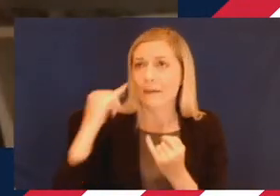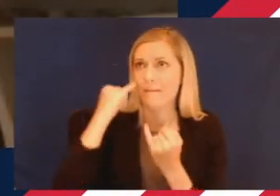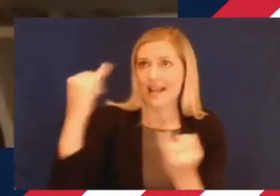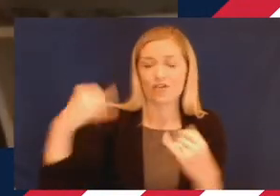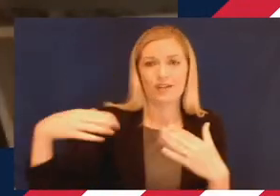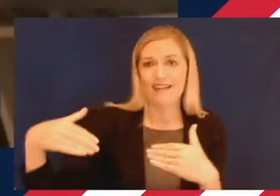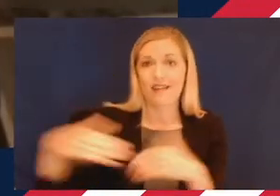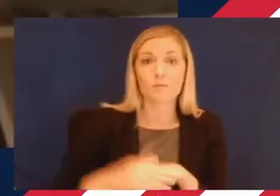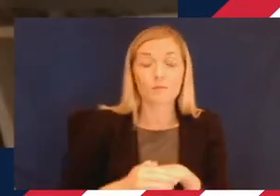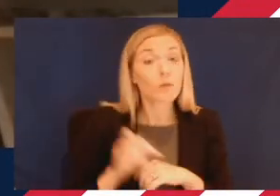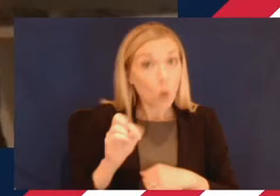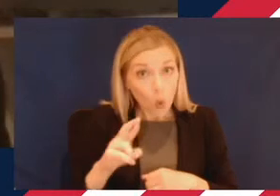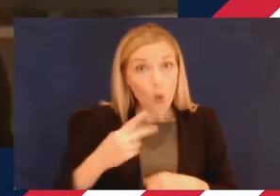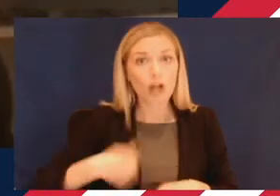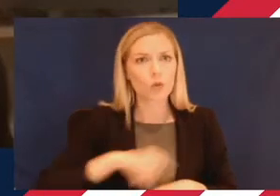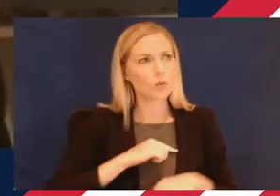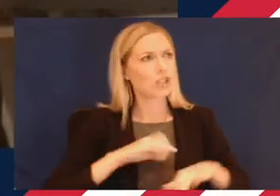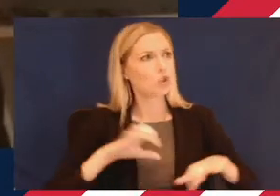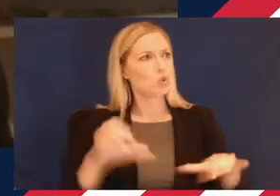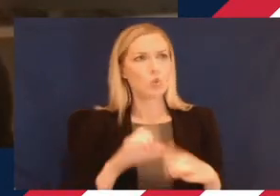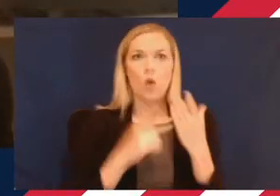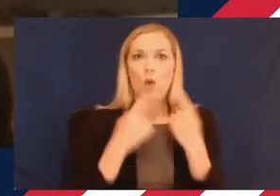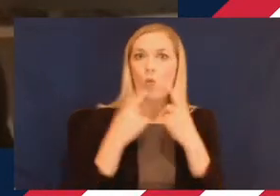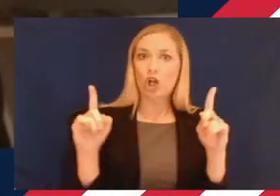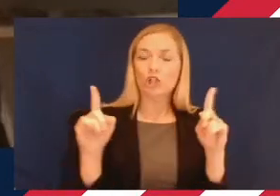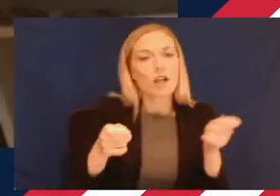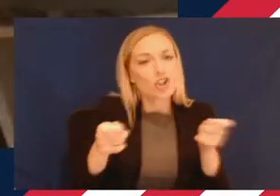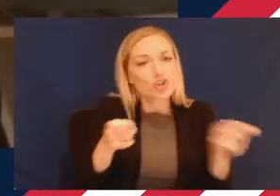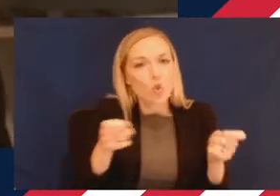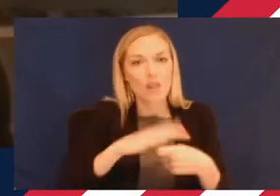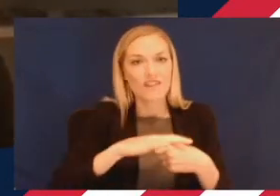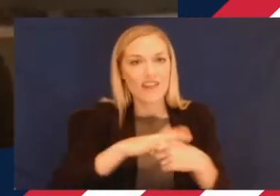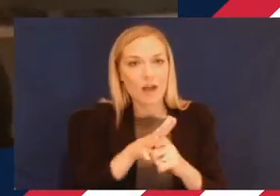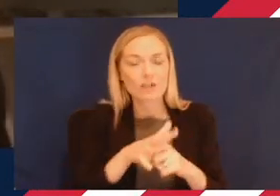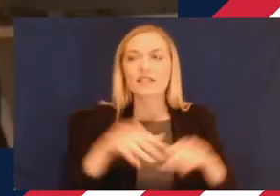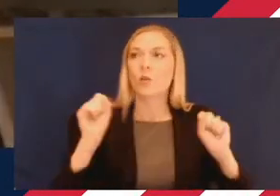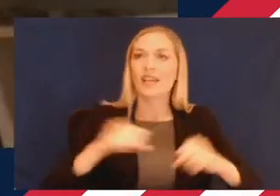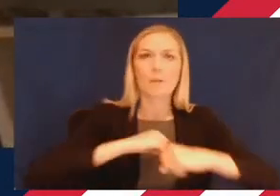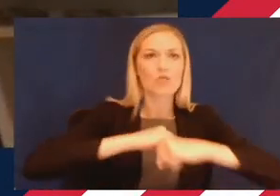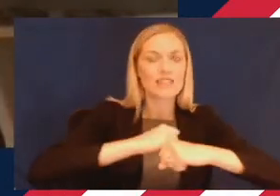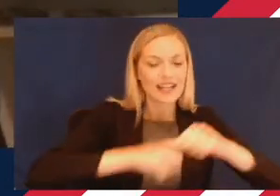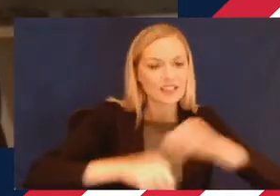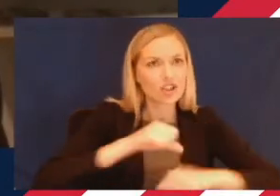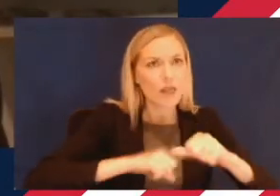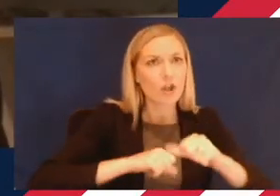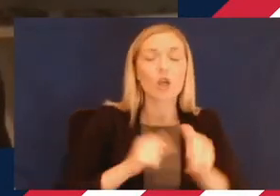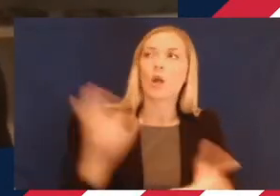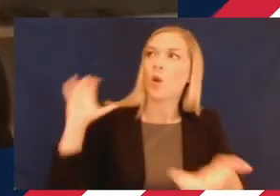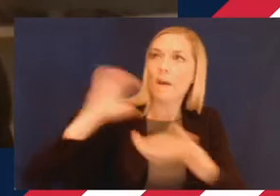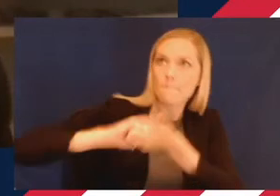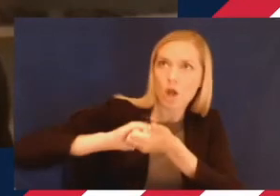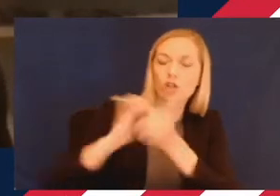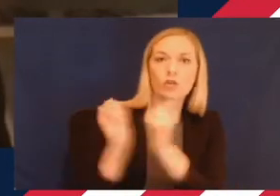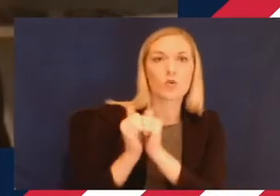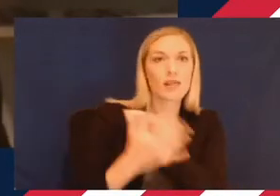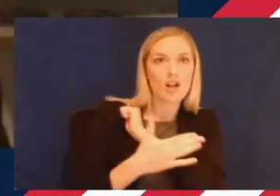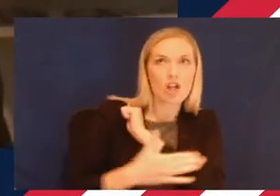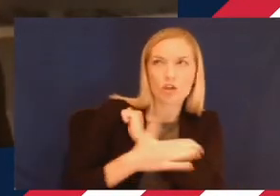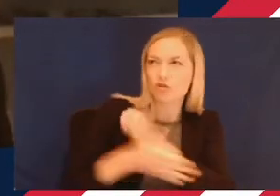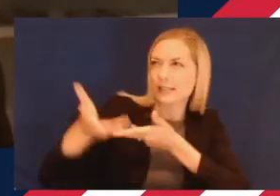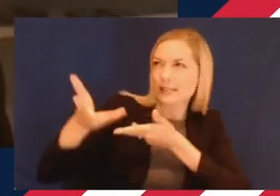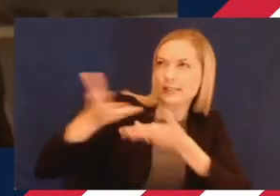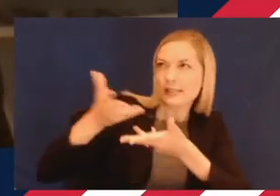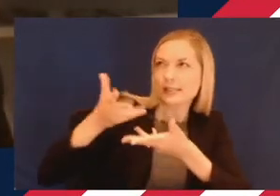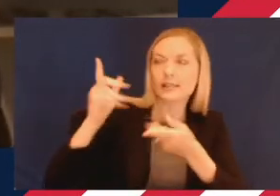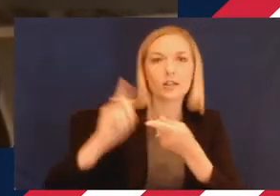can come together as a society, as a community, and protect each other. We work with partner countries to collectively address this global threat. The